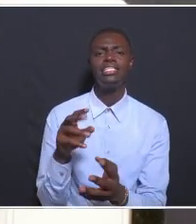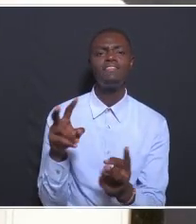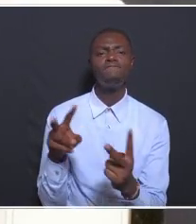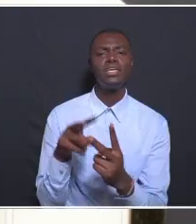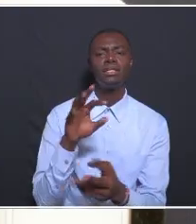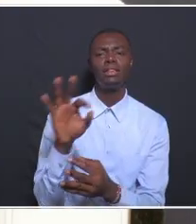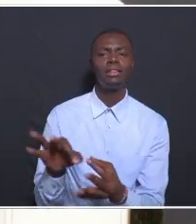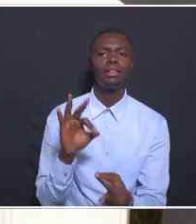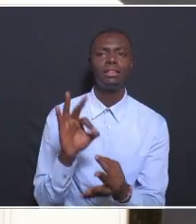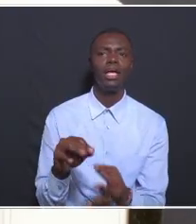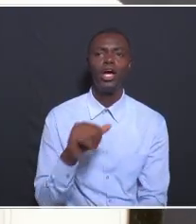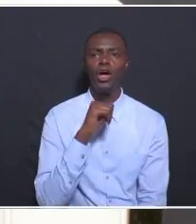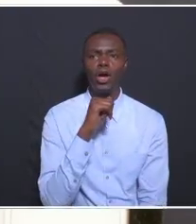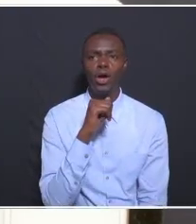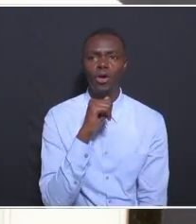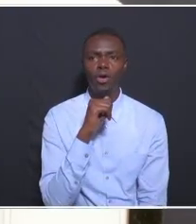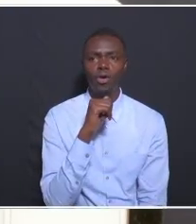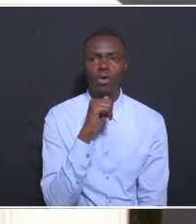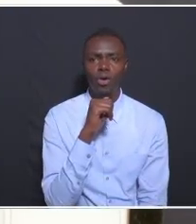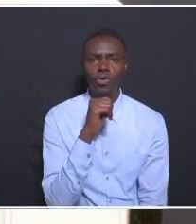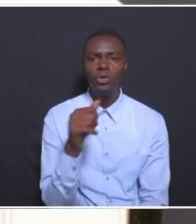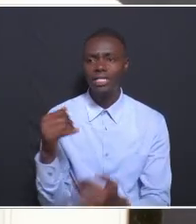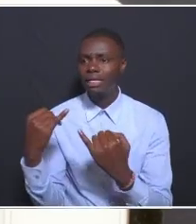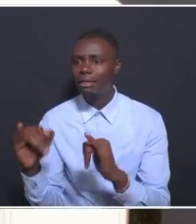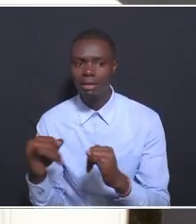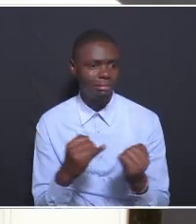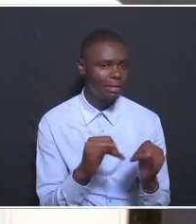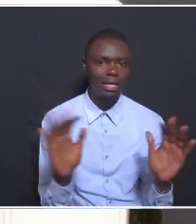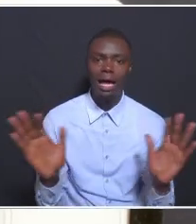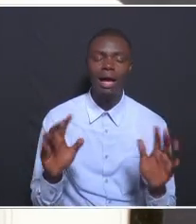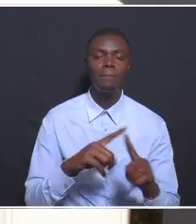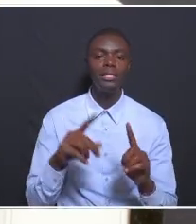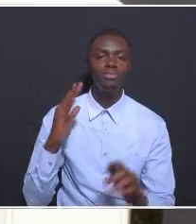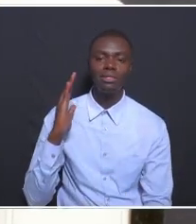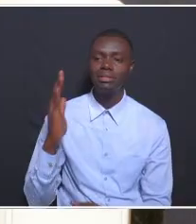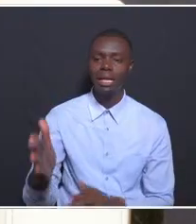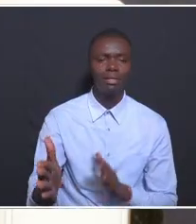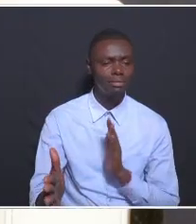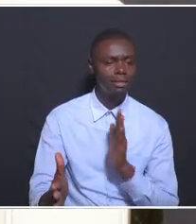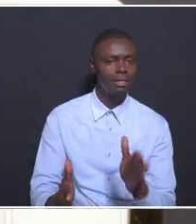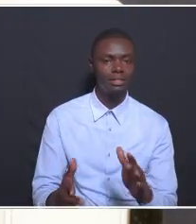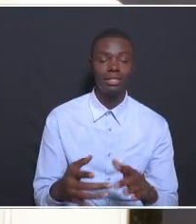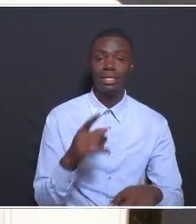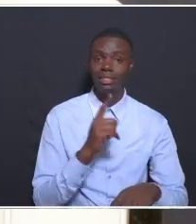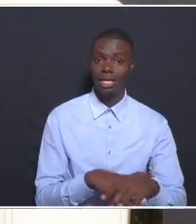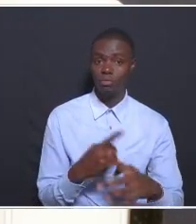You won't be confused, oh, what are they trying to do? Like, you won't be confused. Like, from the moment you start watching